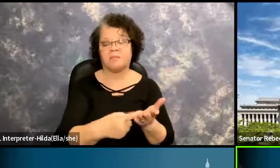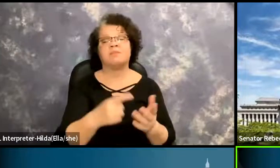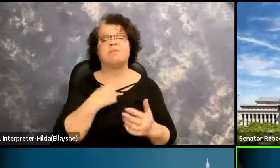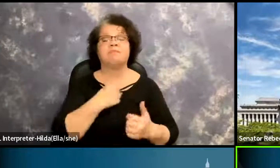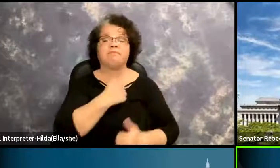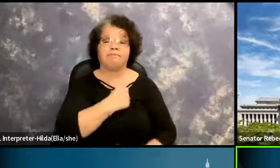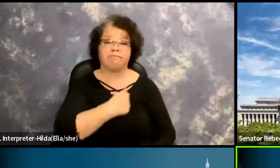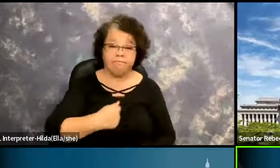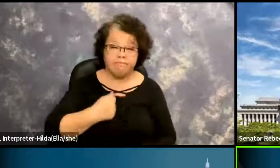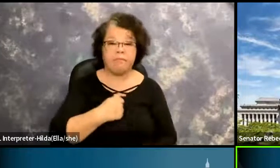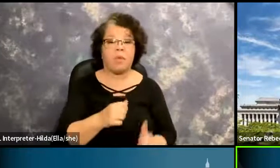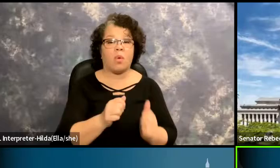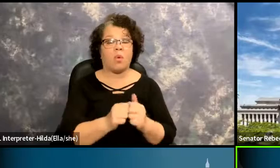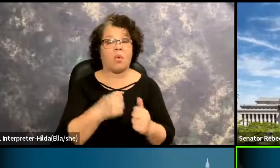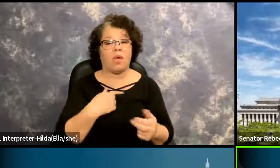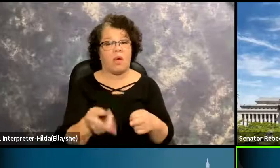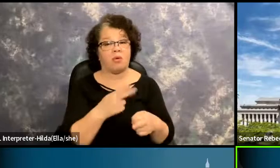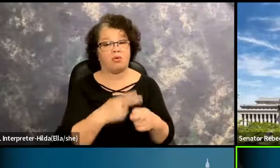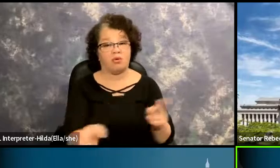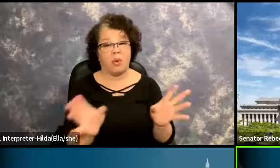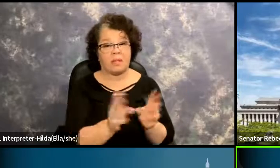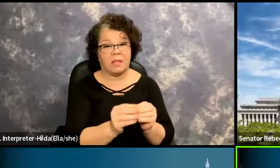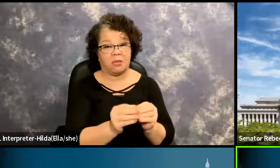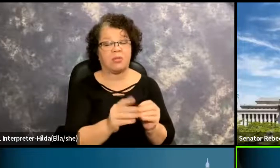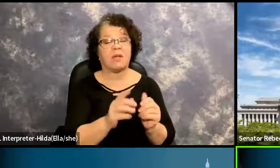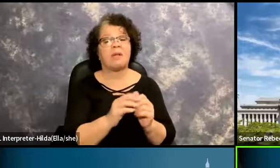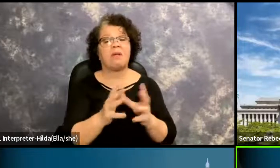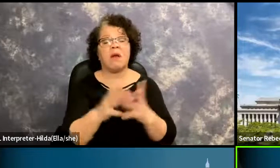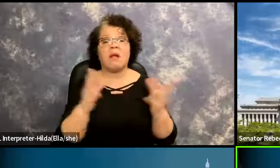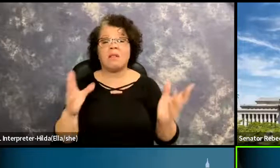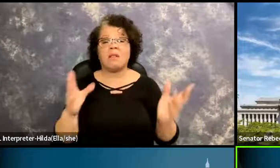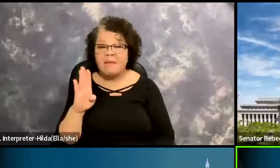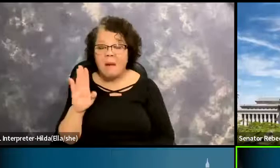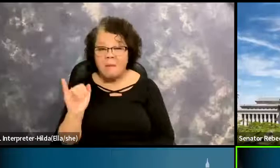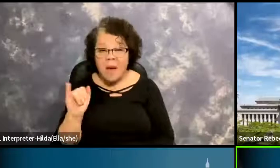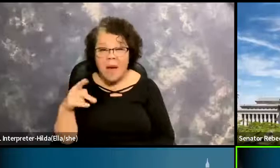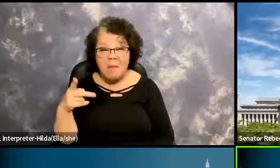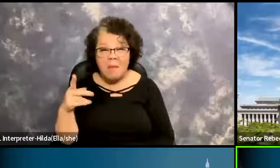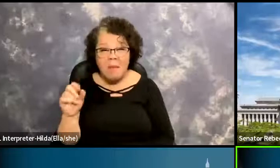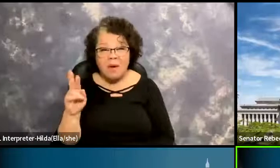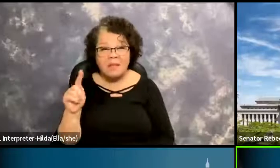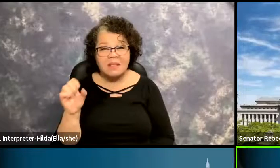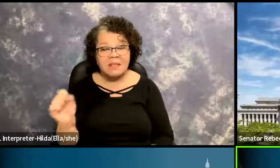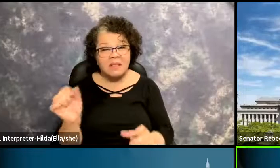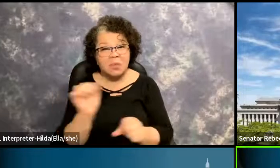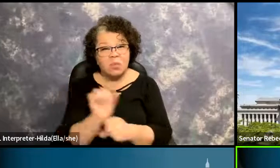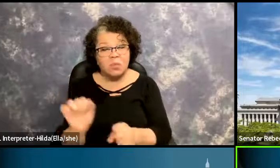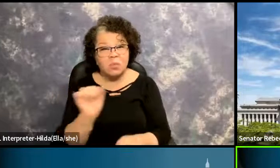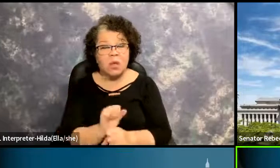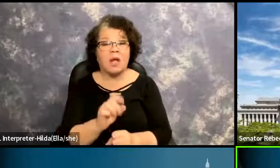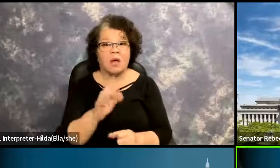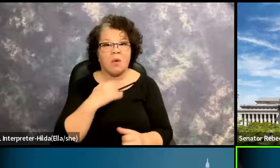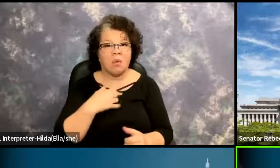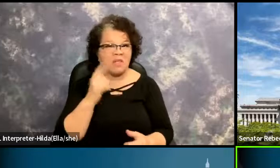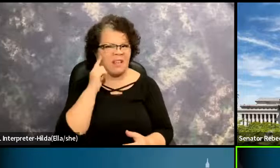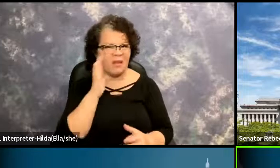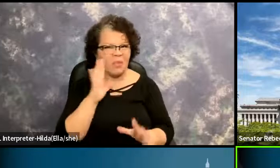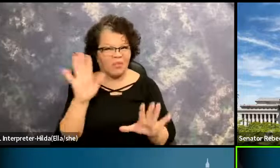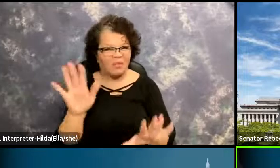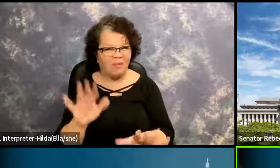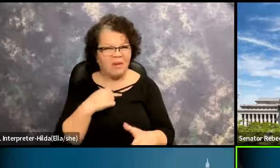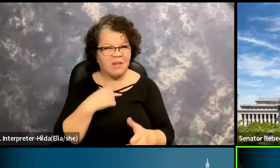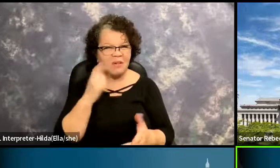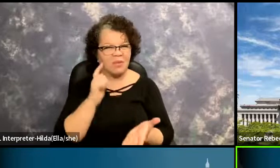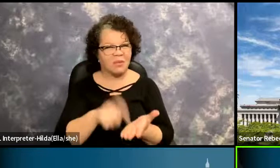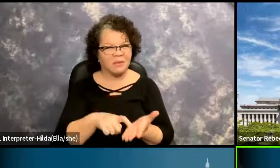session, and despite doing a lot of great bipartisan work on this bill, which was a wonderful thing to see, that we could have support